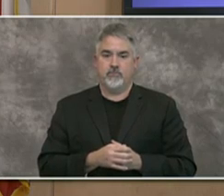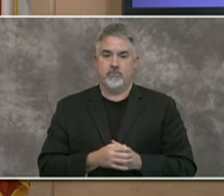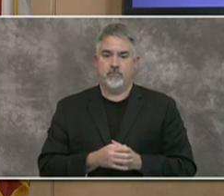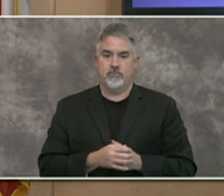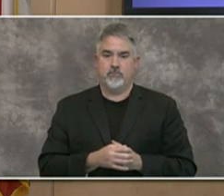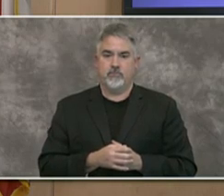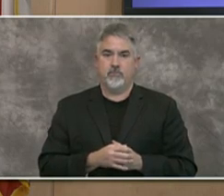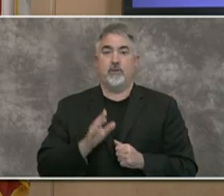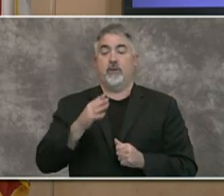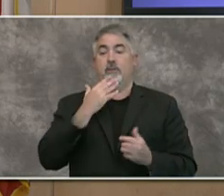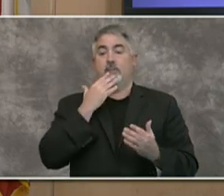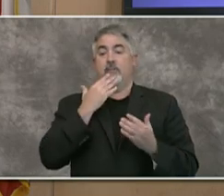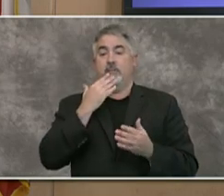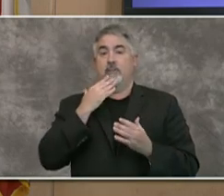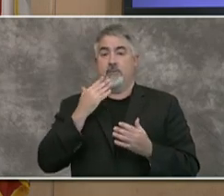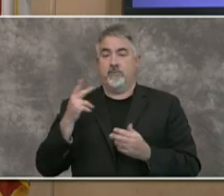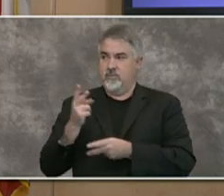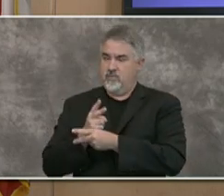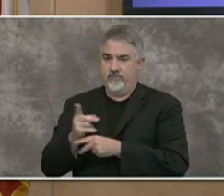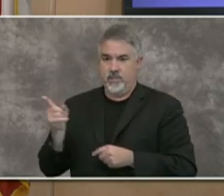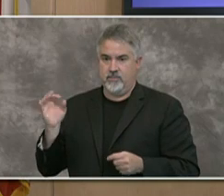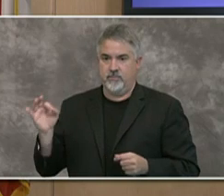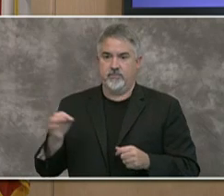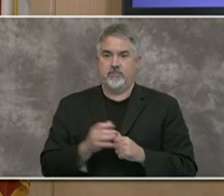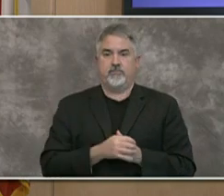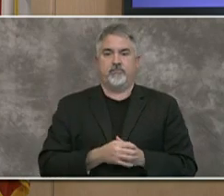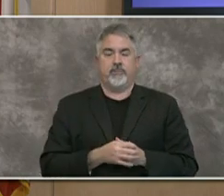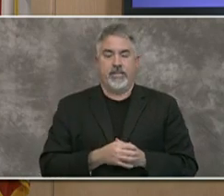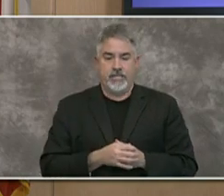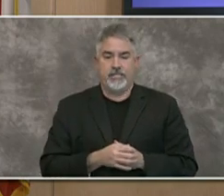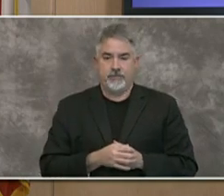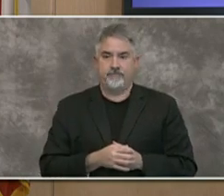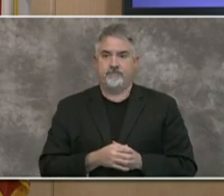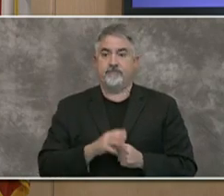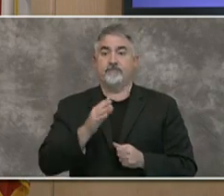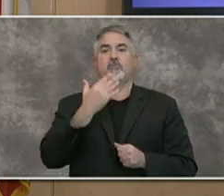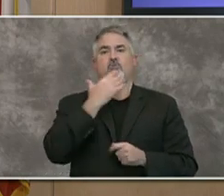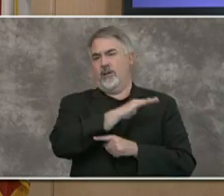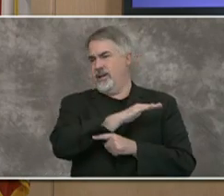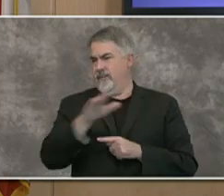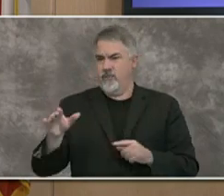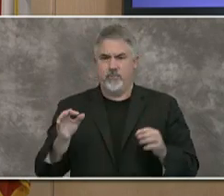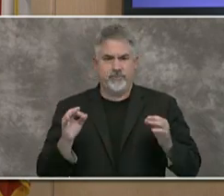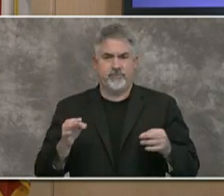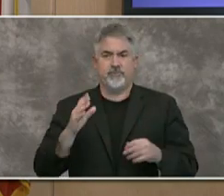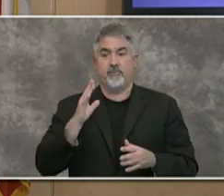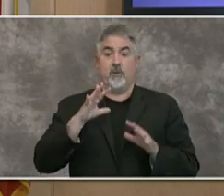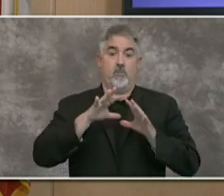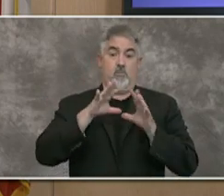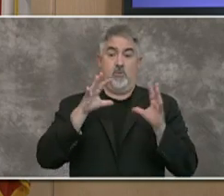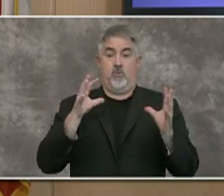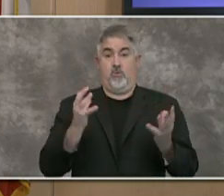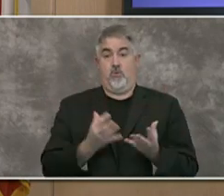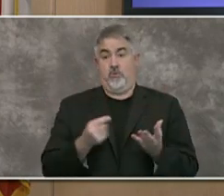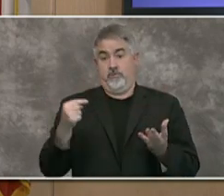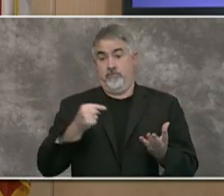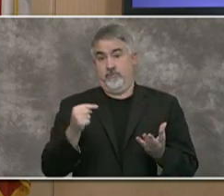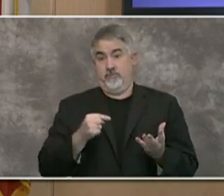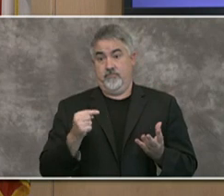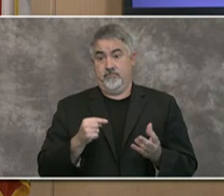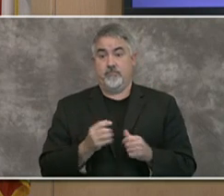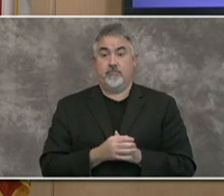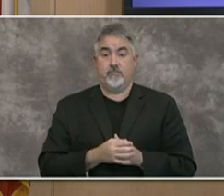Thank you, Supervisor Fletcher, and good afternoon, everyone. Globally today, there are just under